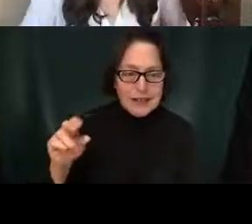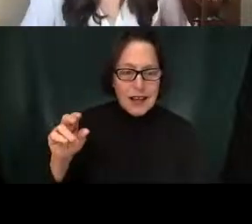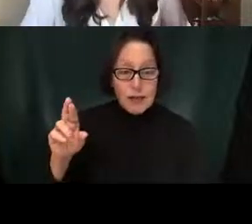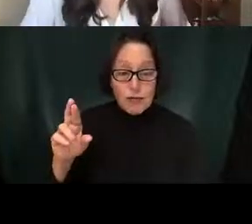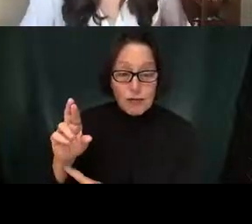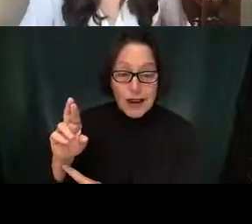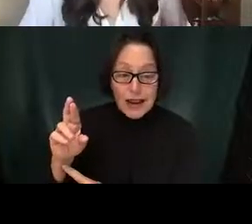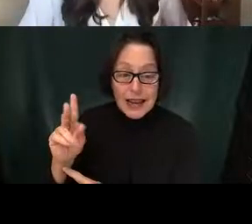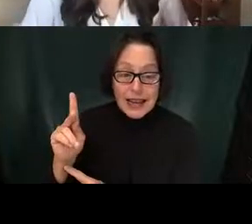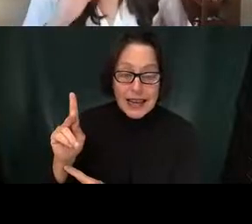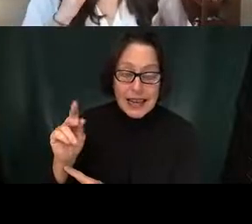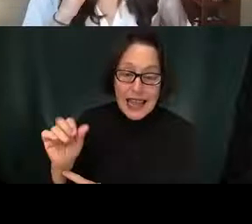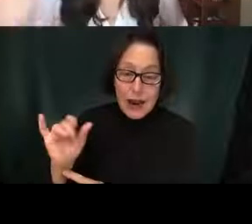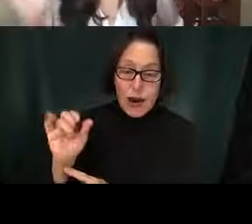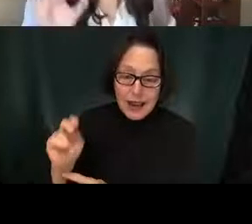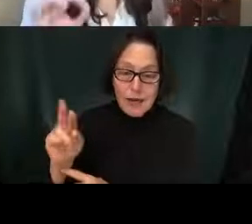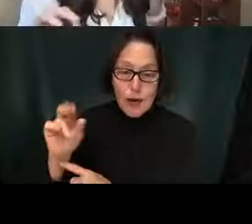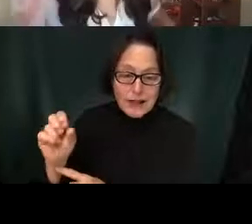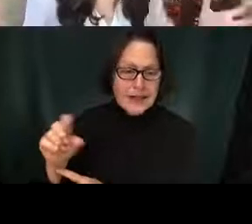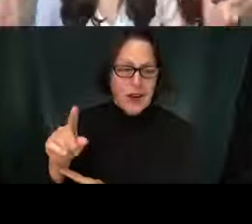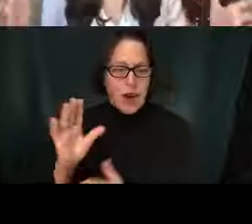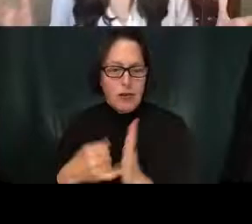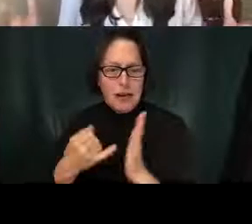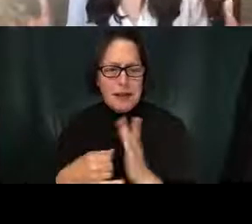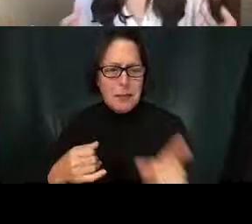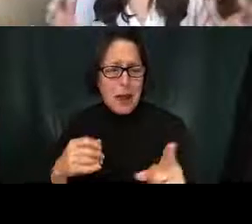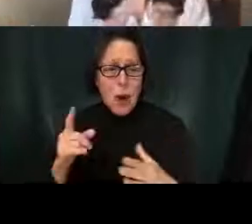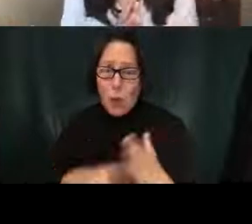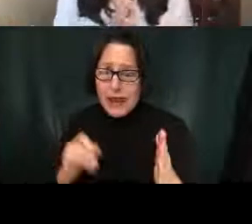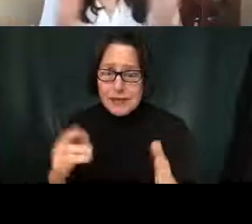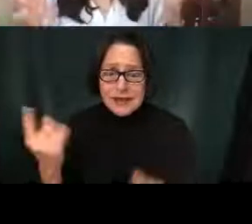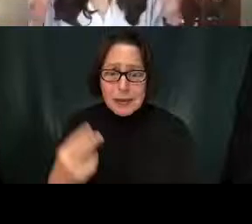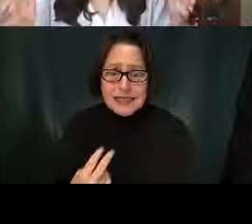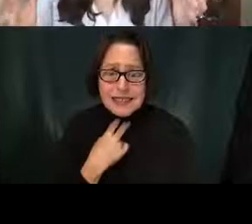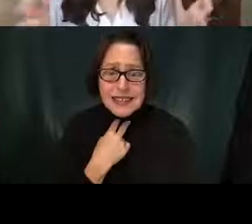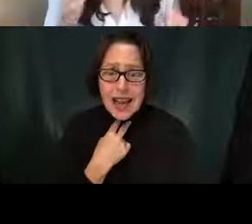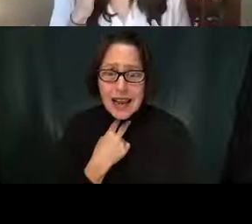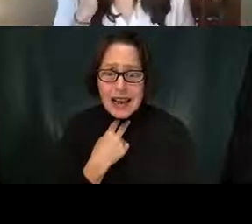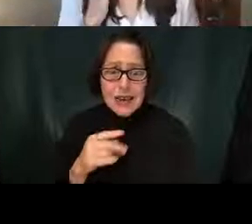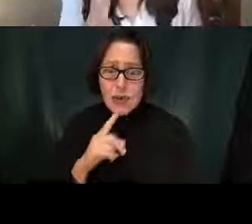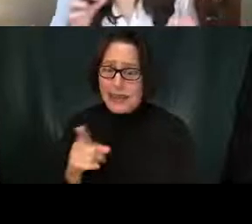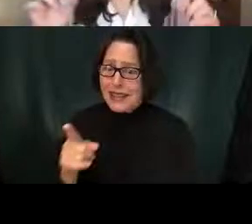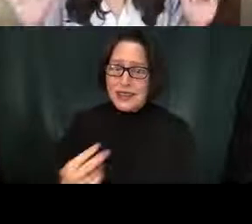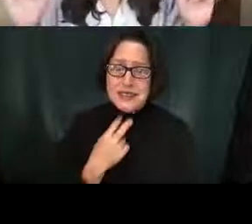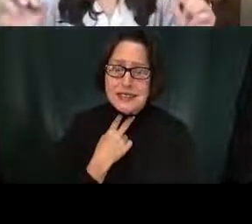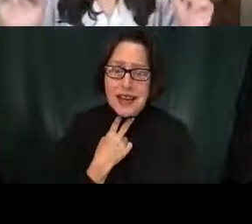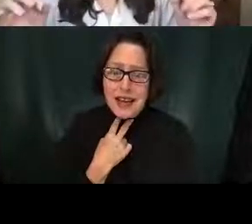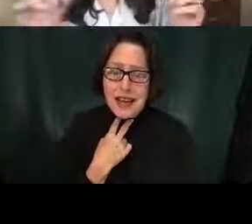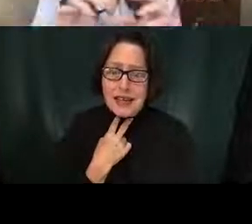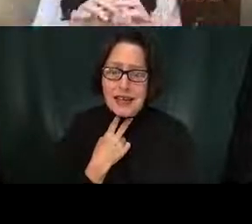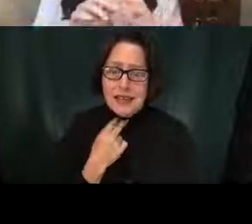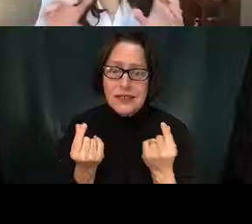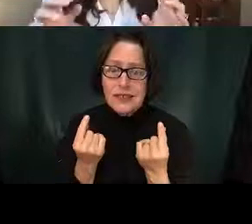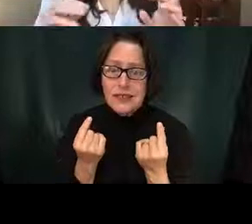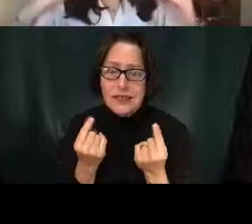well. So I get asked all the time, but what if someone's stuck? Like like they're really genuinely stuck. This is where